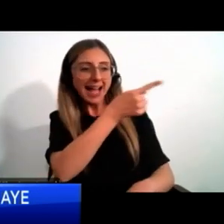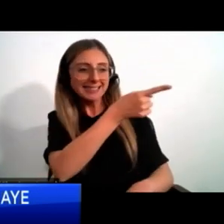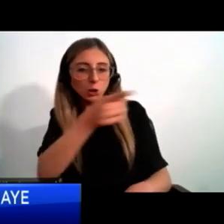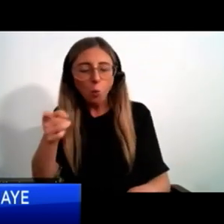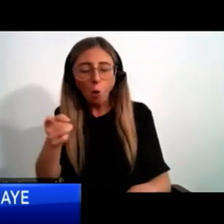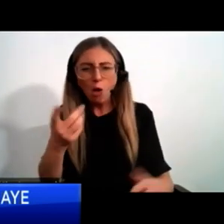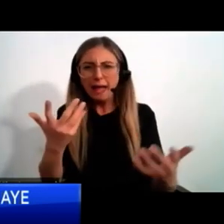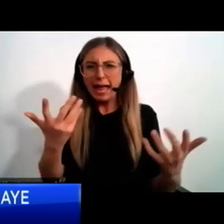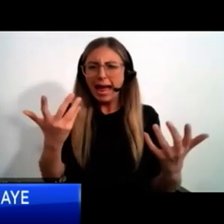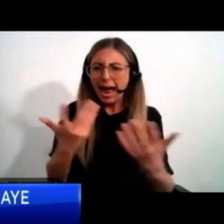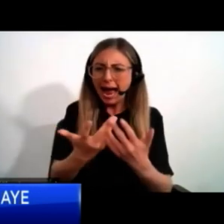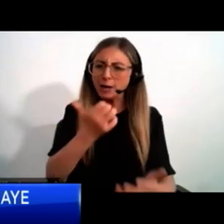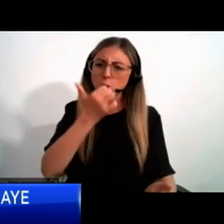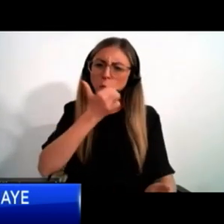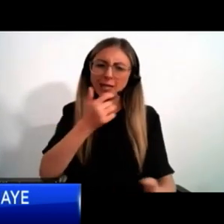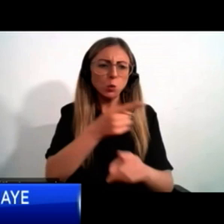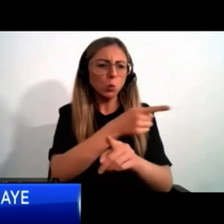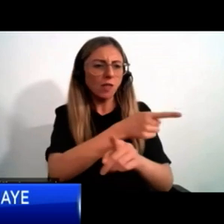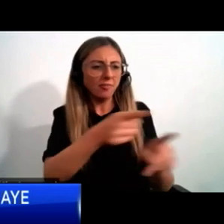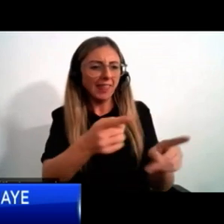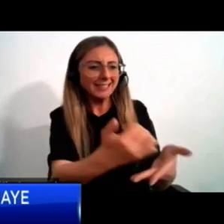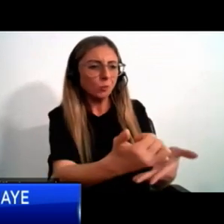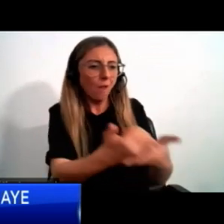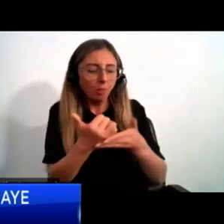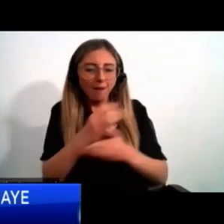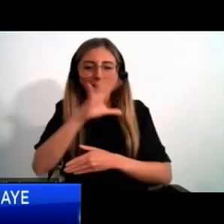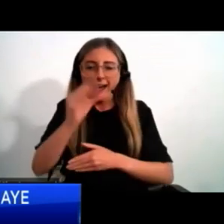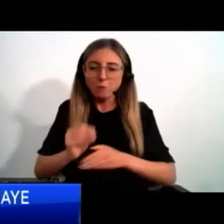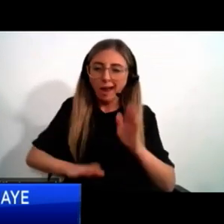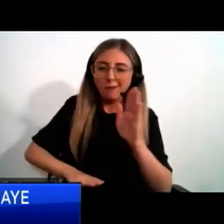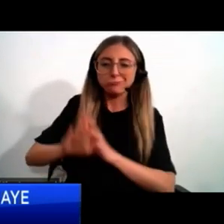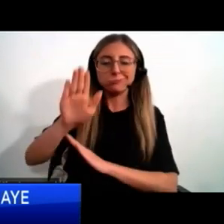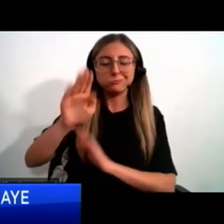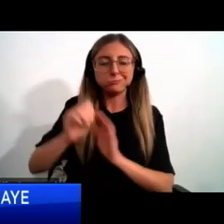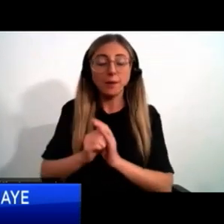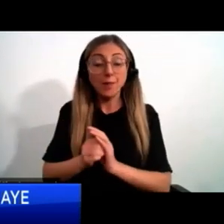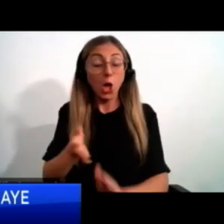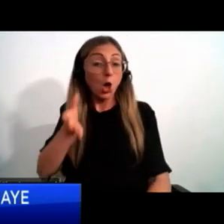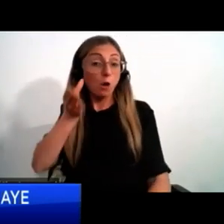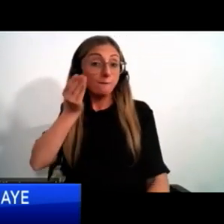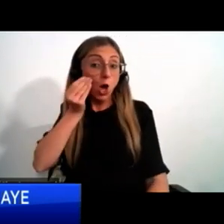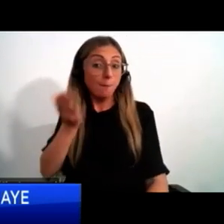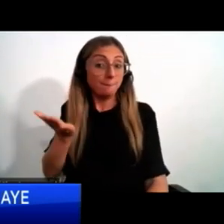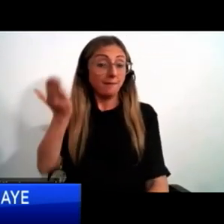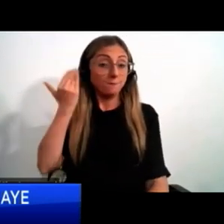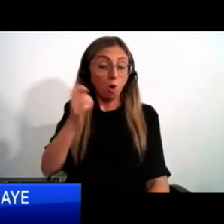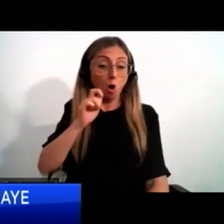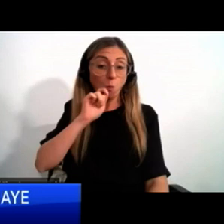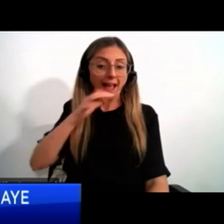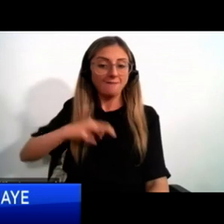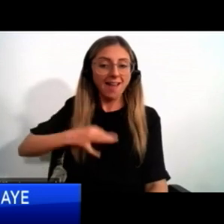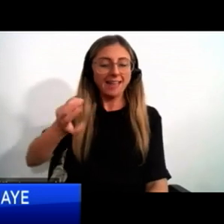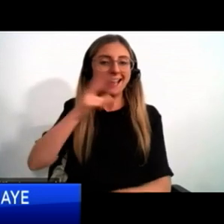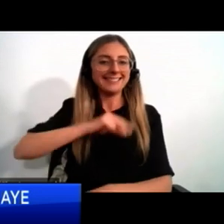question, how do we use to advance the African continent? And as you heard from Adeze, before we go, we have a guest